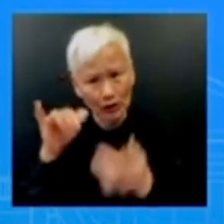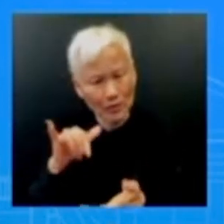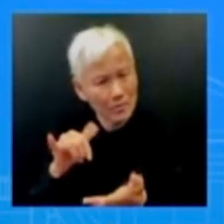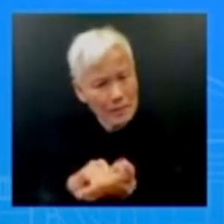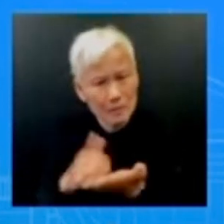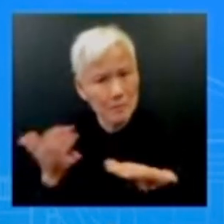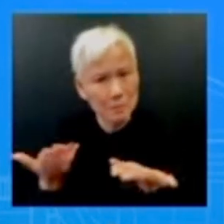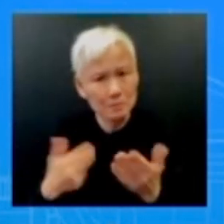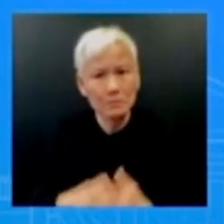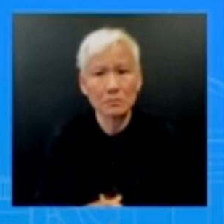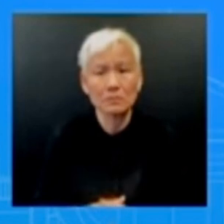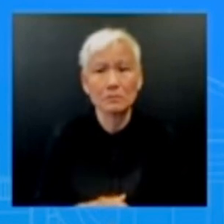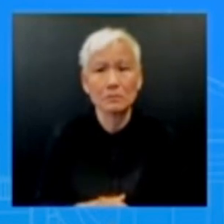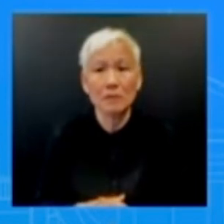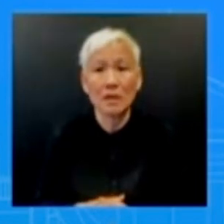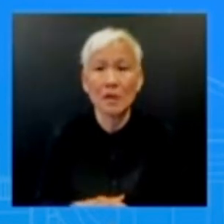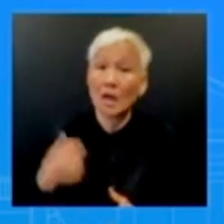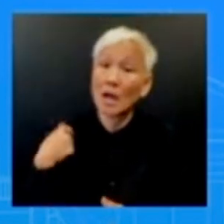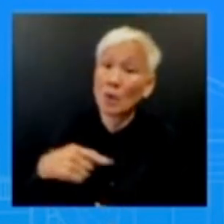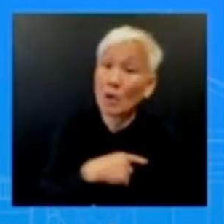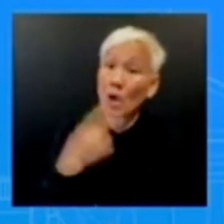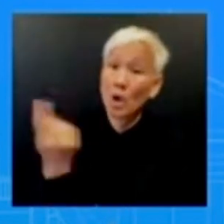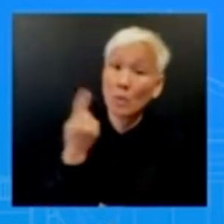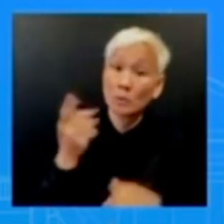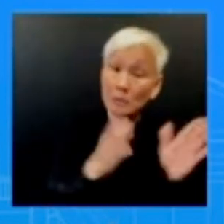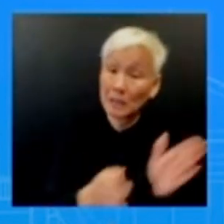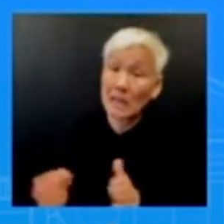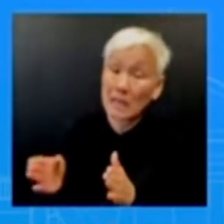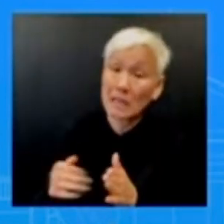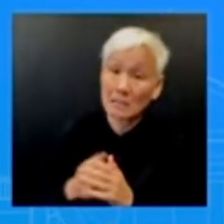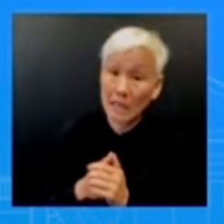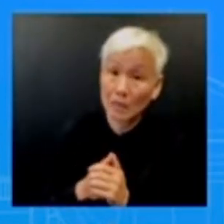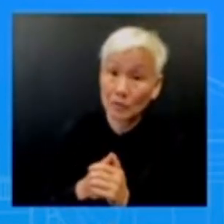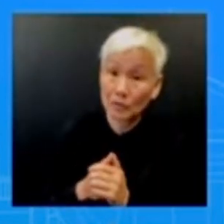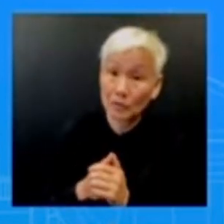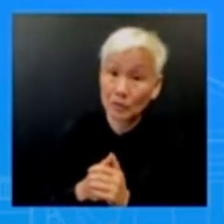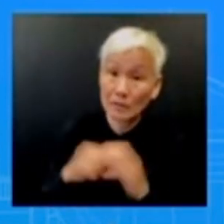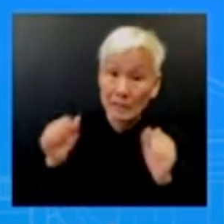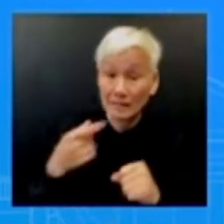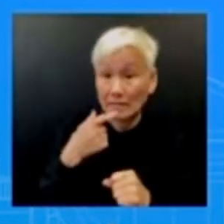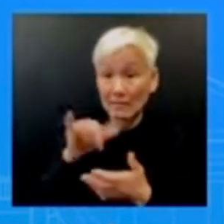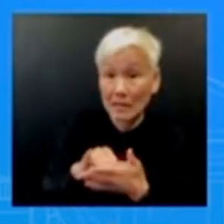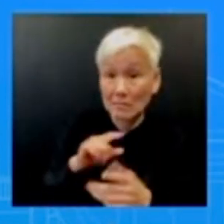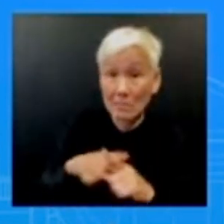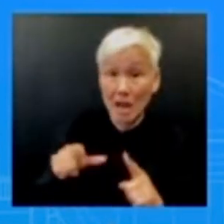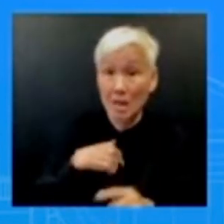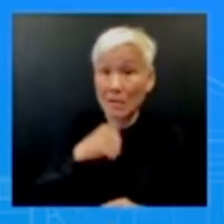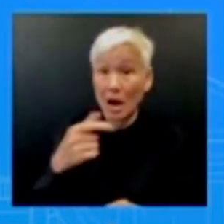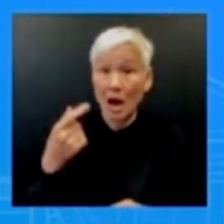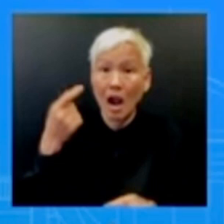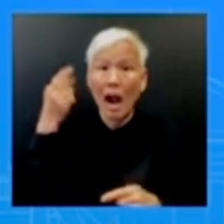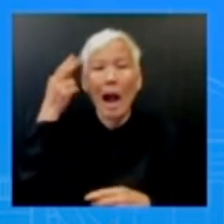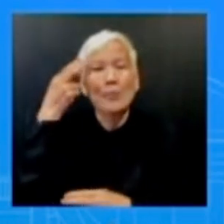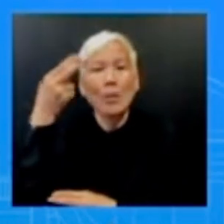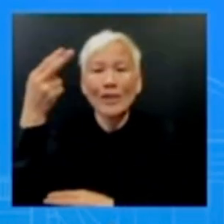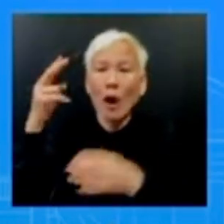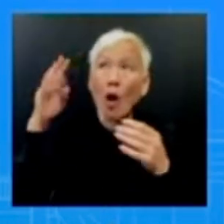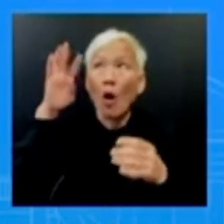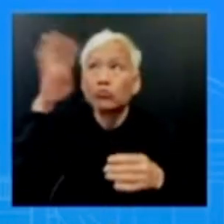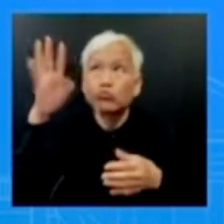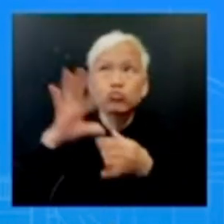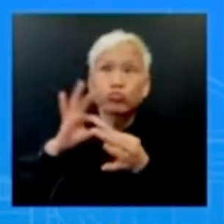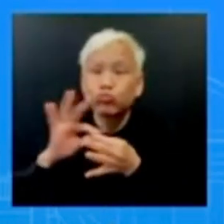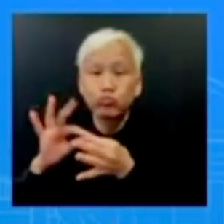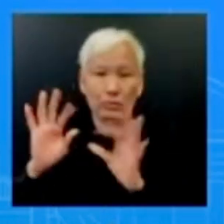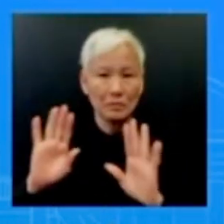are always prepared. I can say that from here. I'm just not going to get into hypotheticals or any potential scenarios,